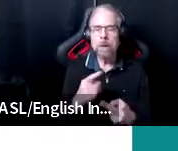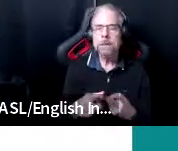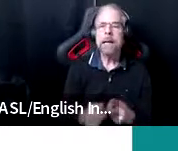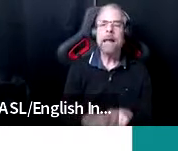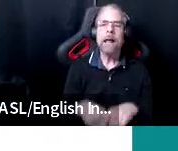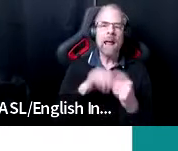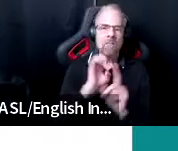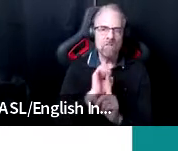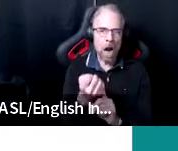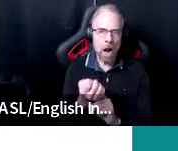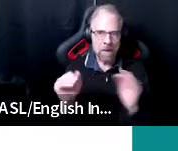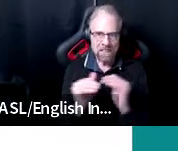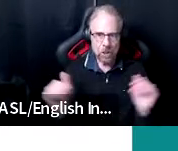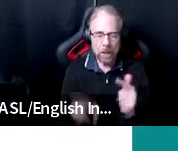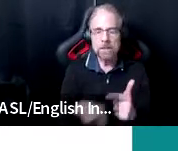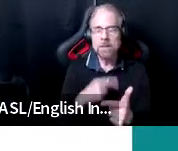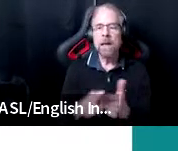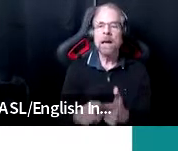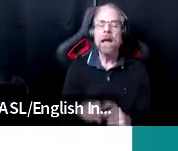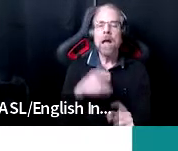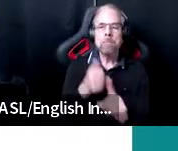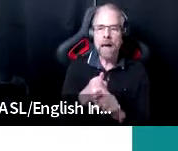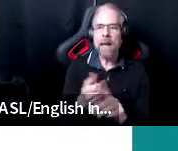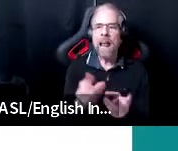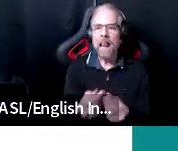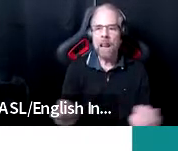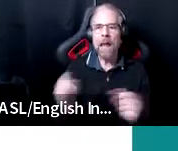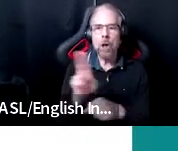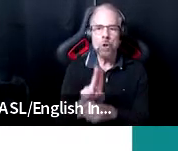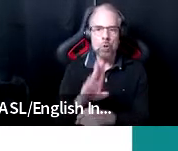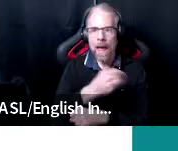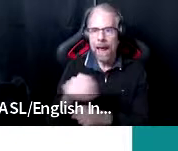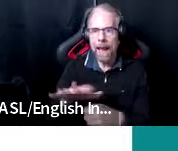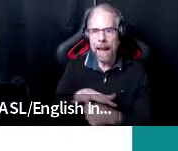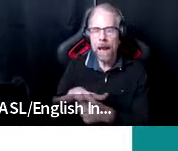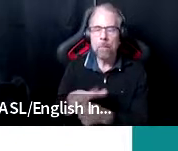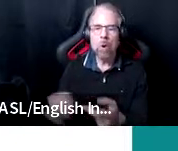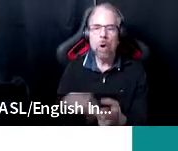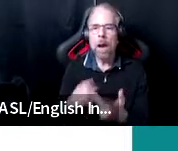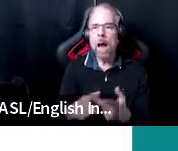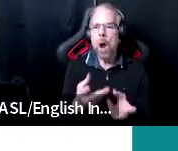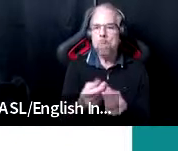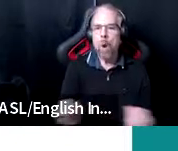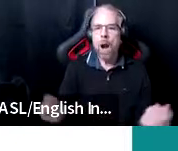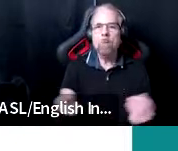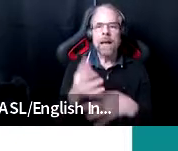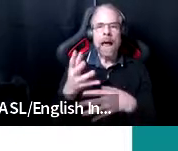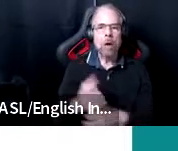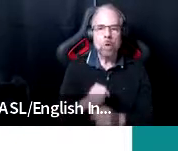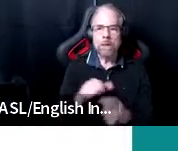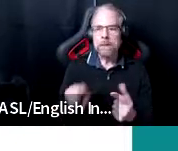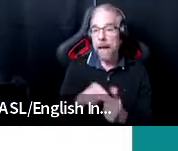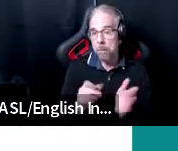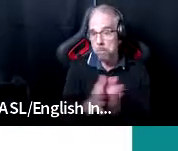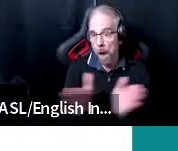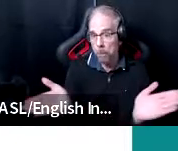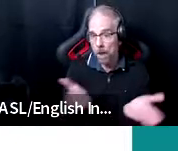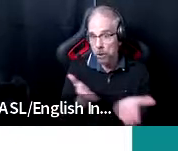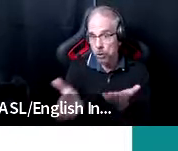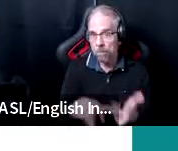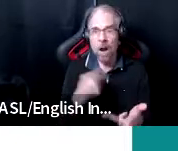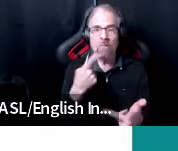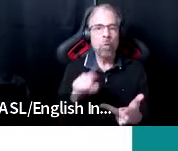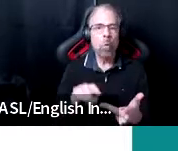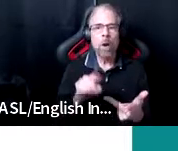justice, impacts to land use and neighborhoods, property acquisitions, and public services. And for the environment,